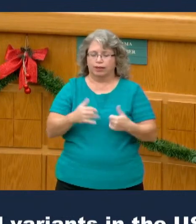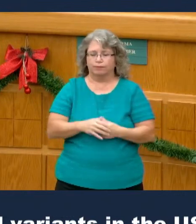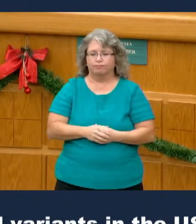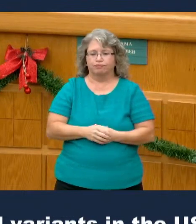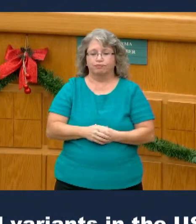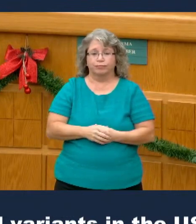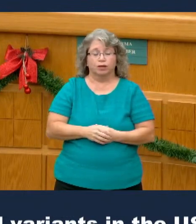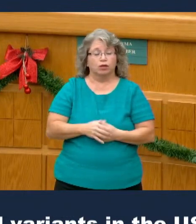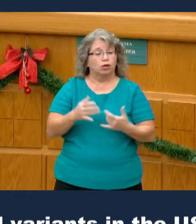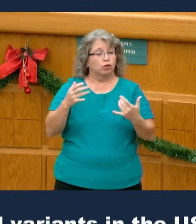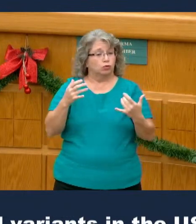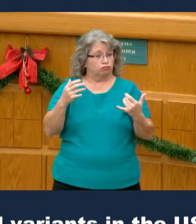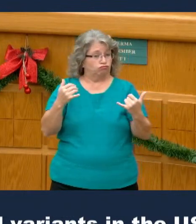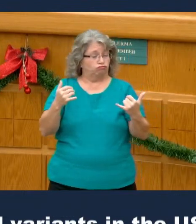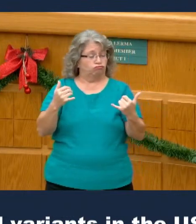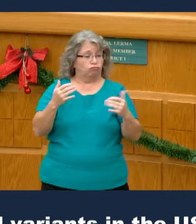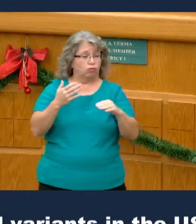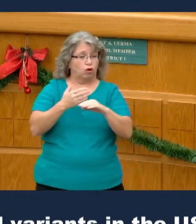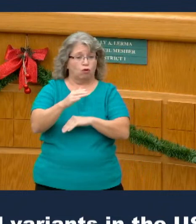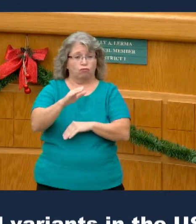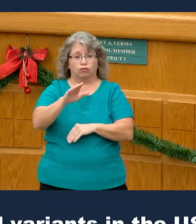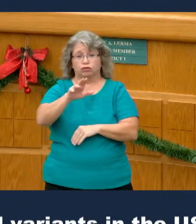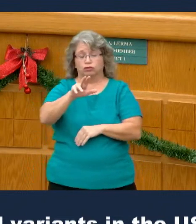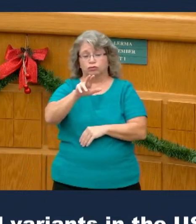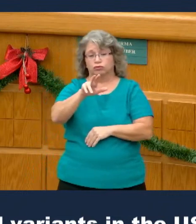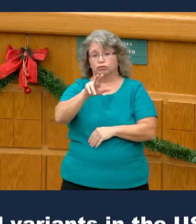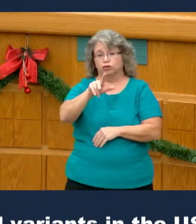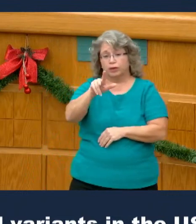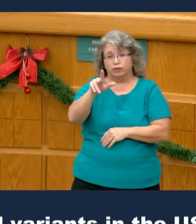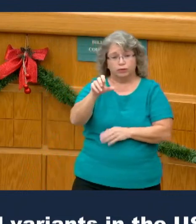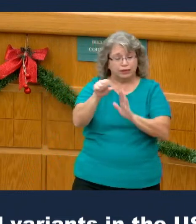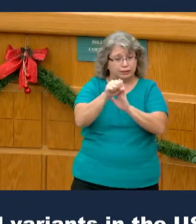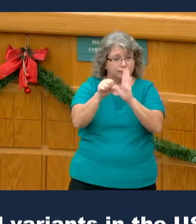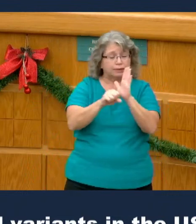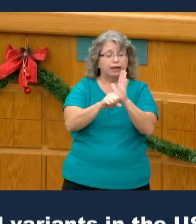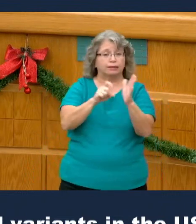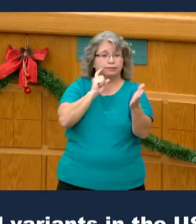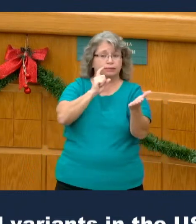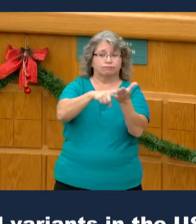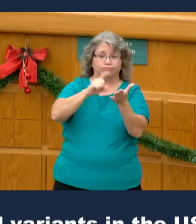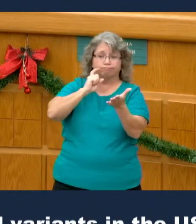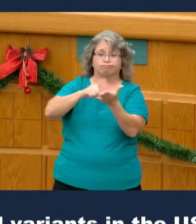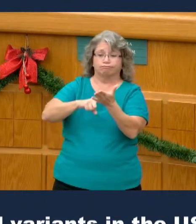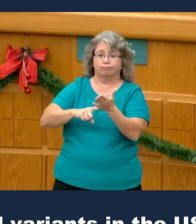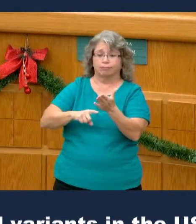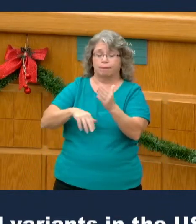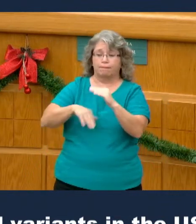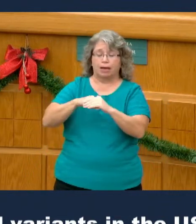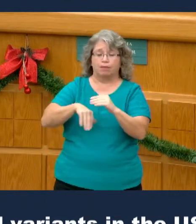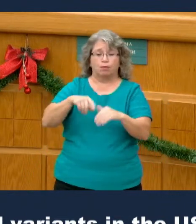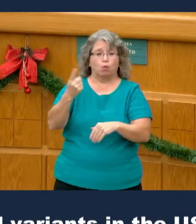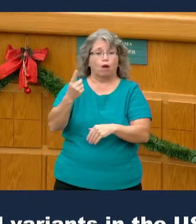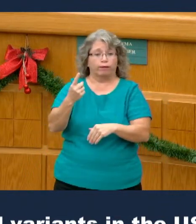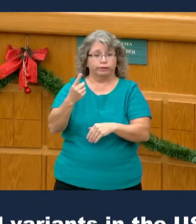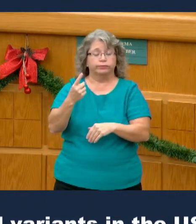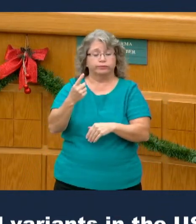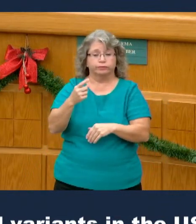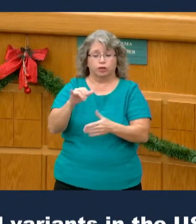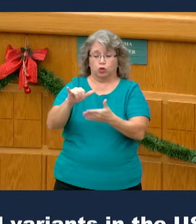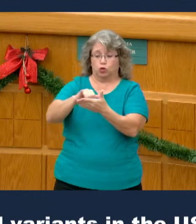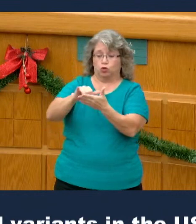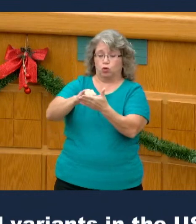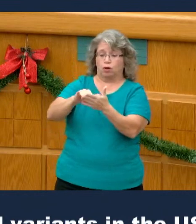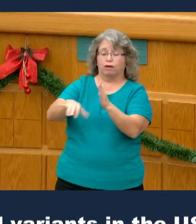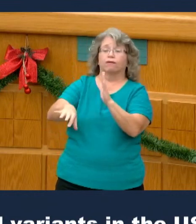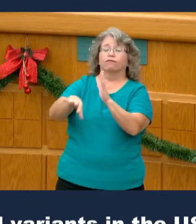states have detected at least one case of Omicron in their area. New York just found out that Cornell